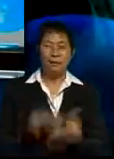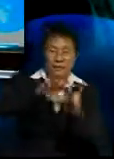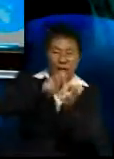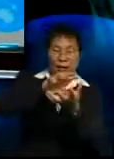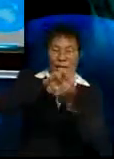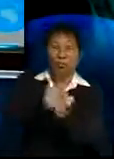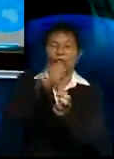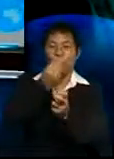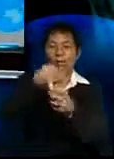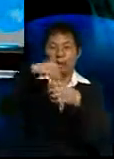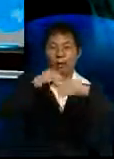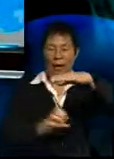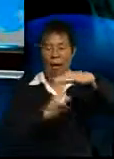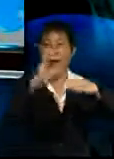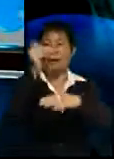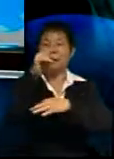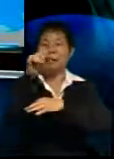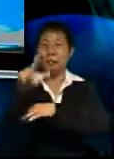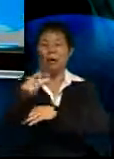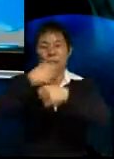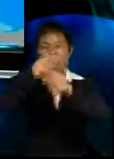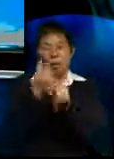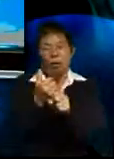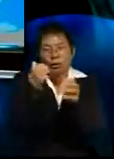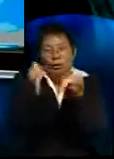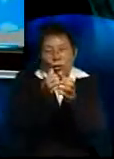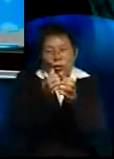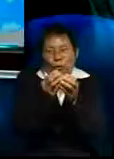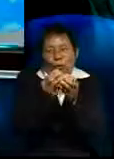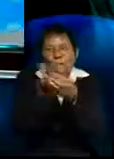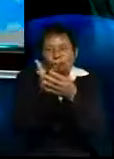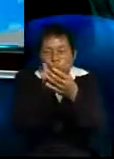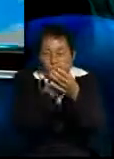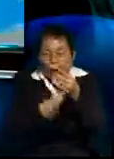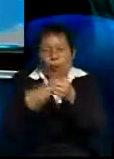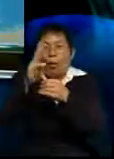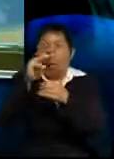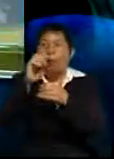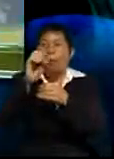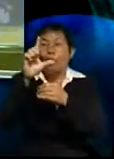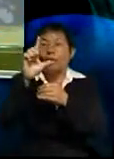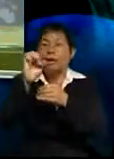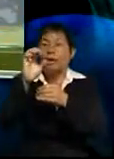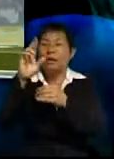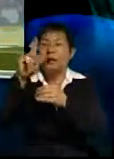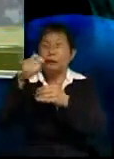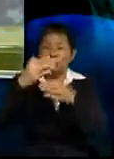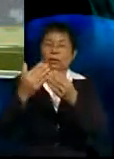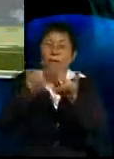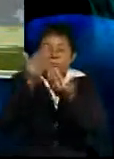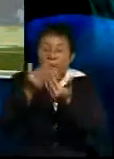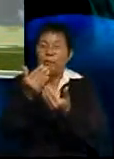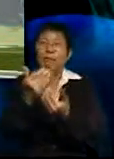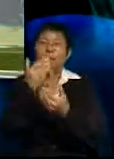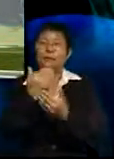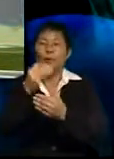Digestion of food in the alimentary canal produces smaller soluble molecules such as simple sugar,